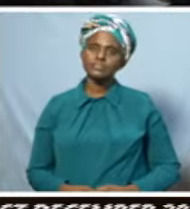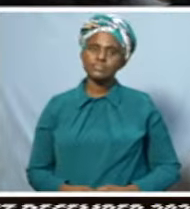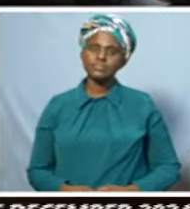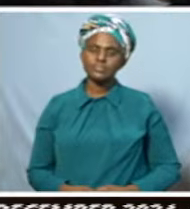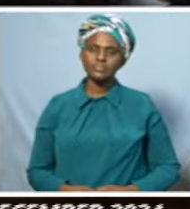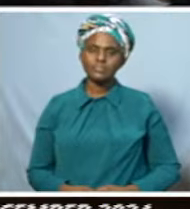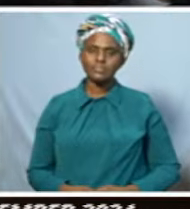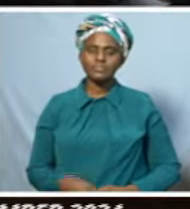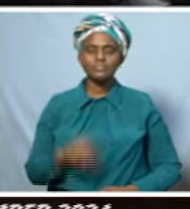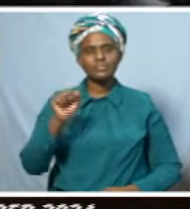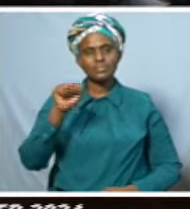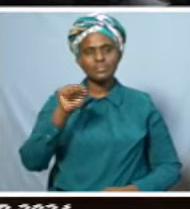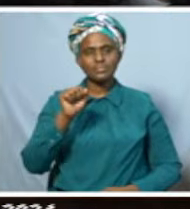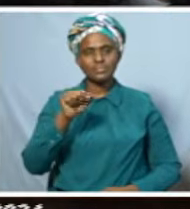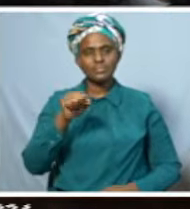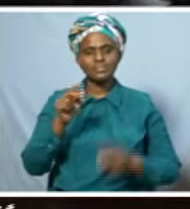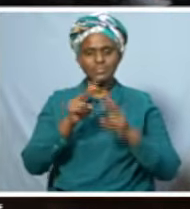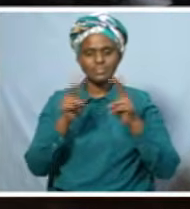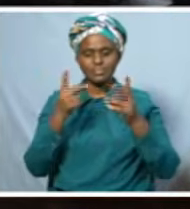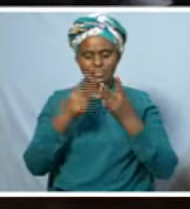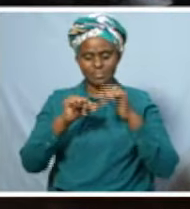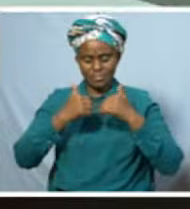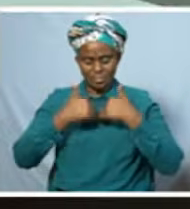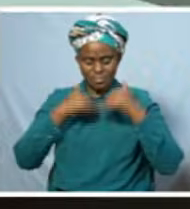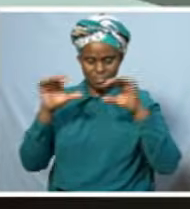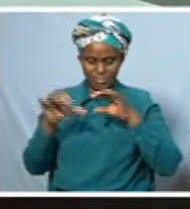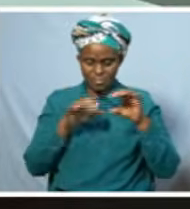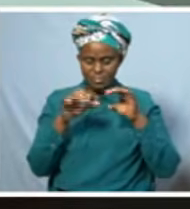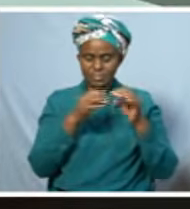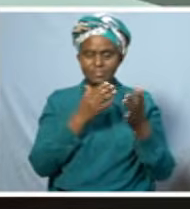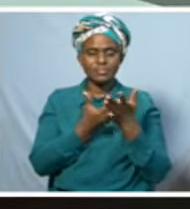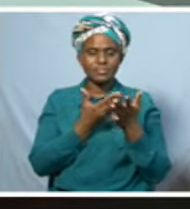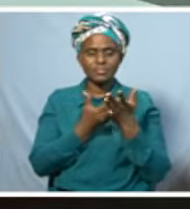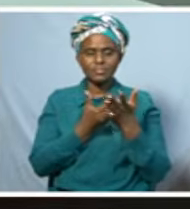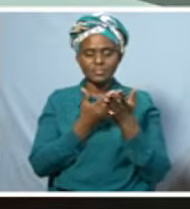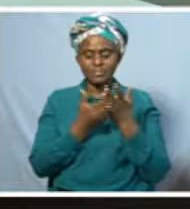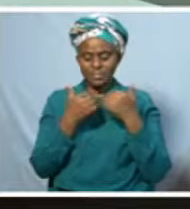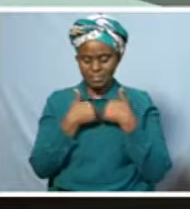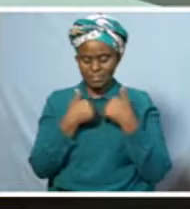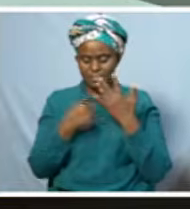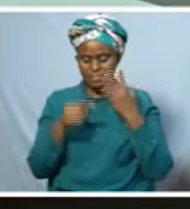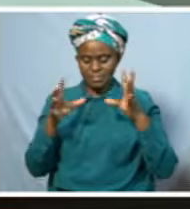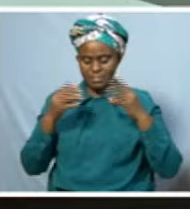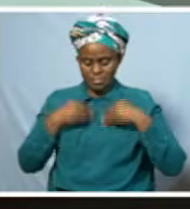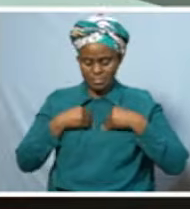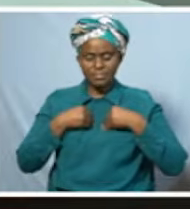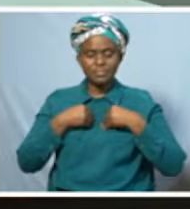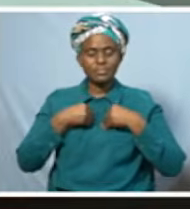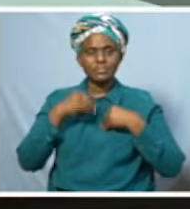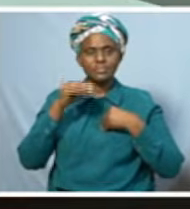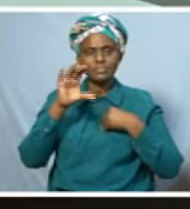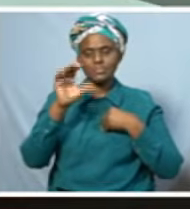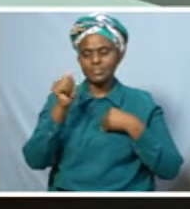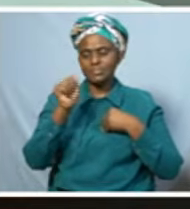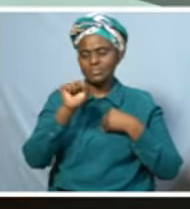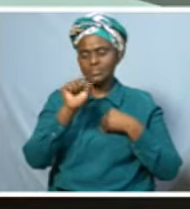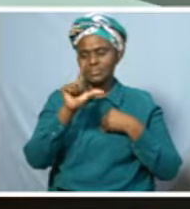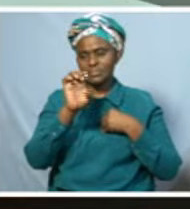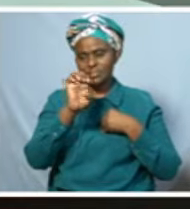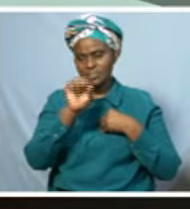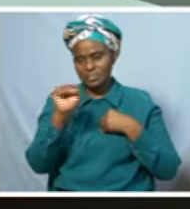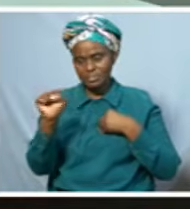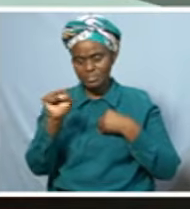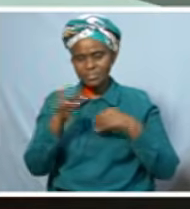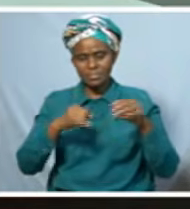Thank you, Chair. Yes. Yeah, so what we have done is that we have adopted the cashless system where